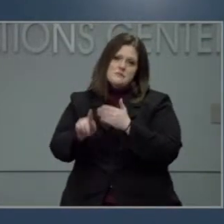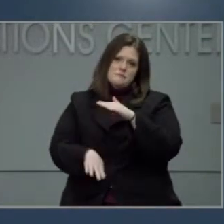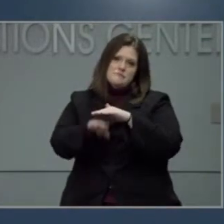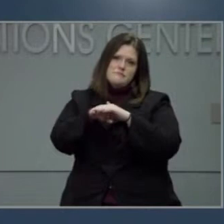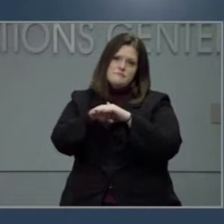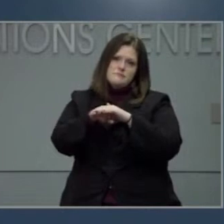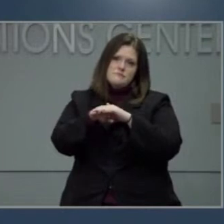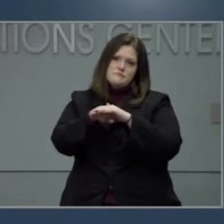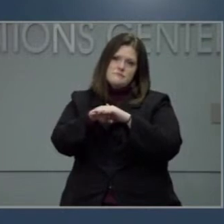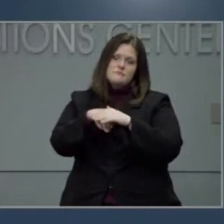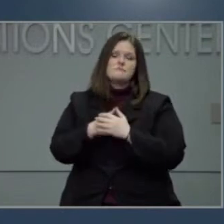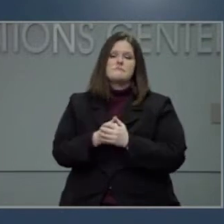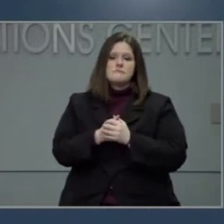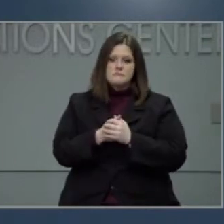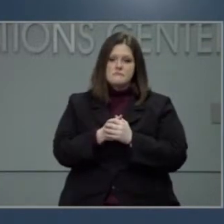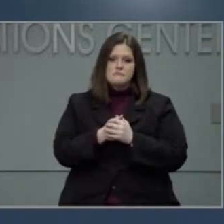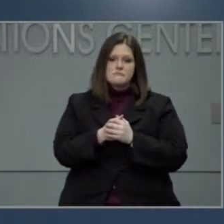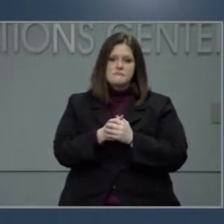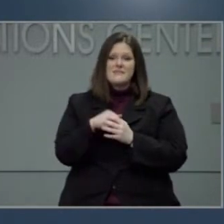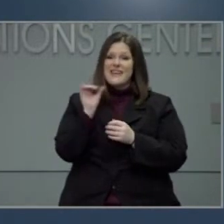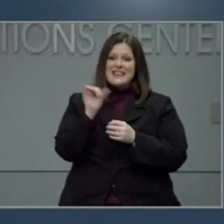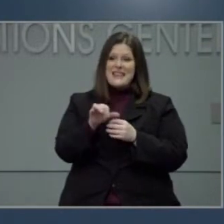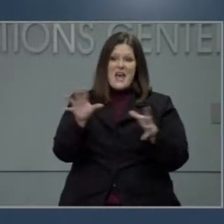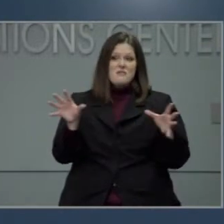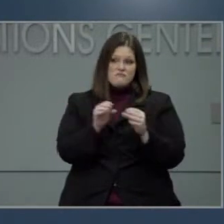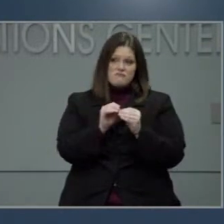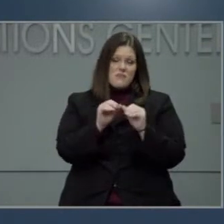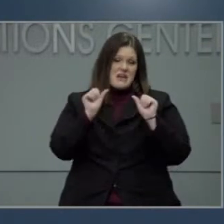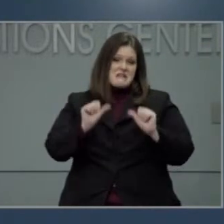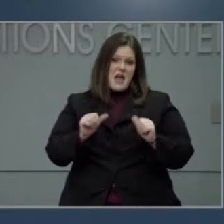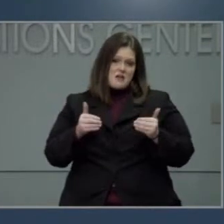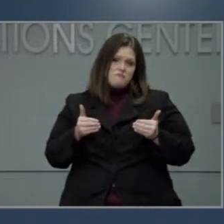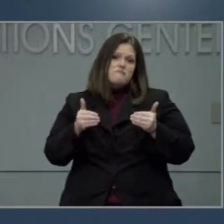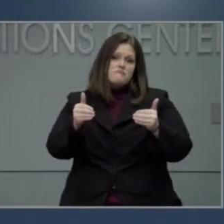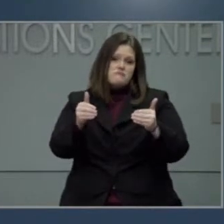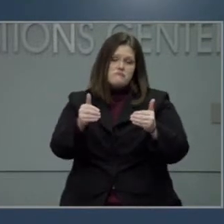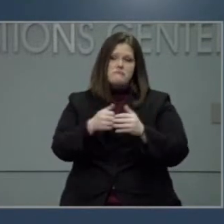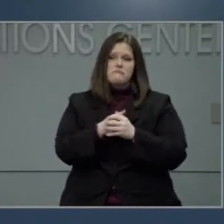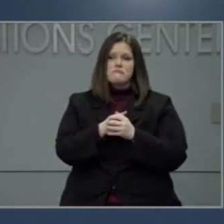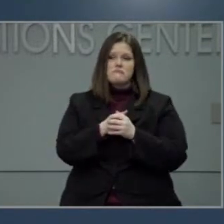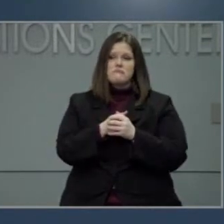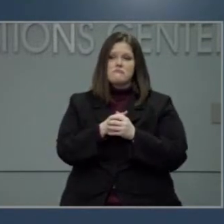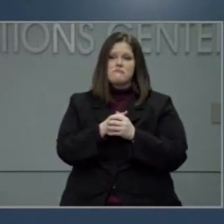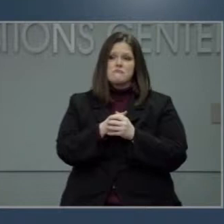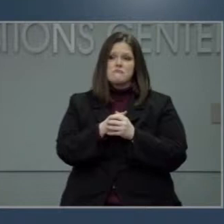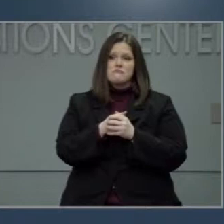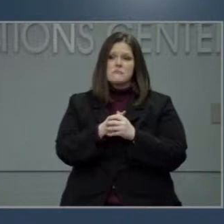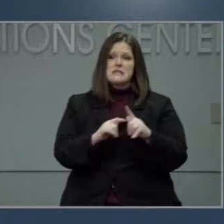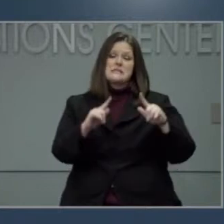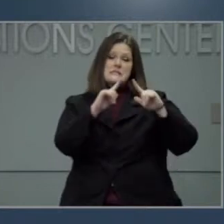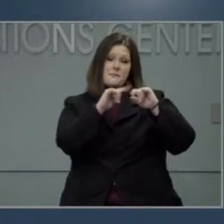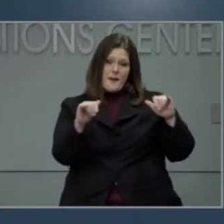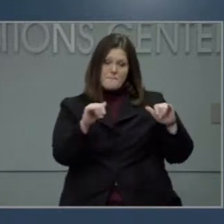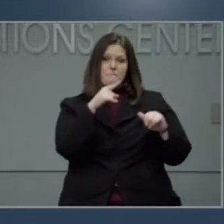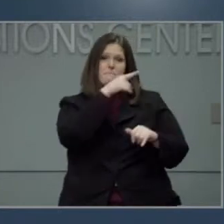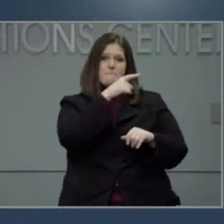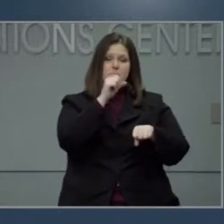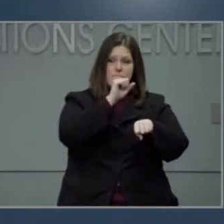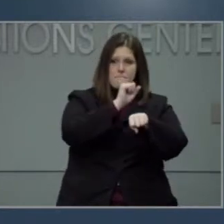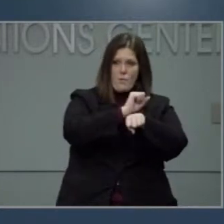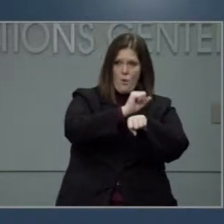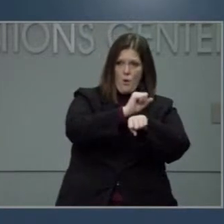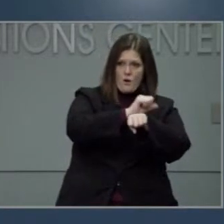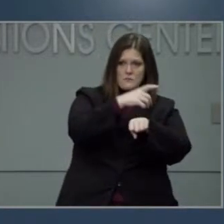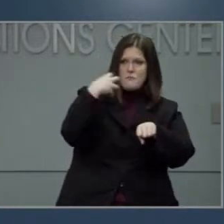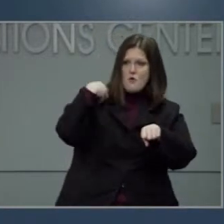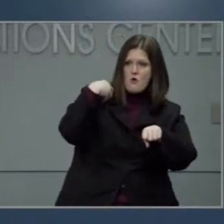benefits to 26 weeks. This can be done while accelerating the decrease in the base rate paid by employers while keeping